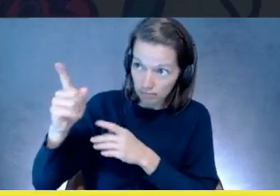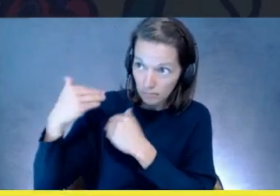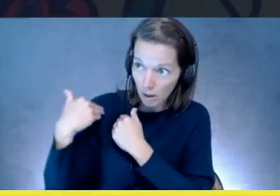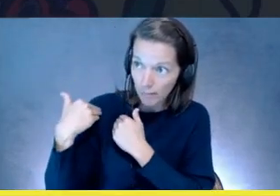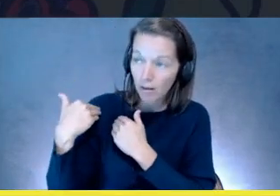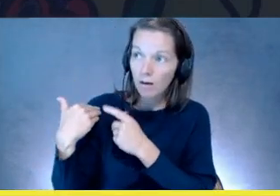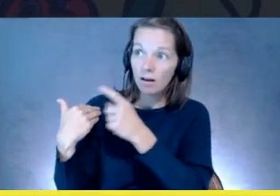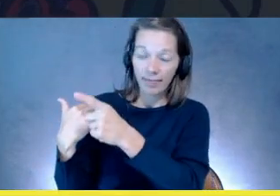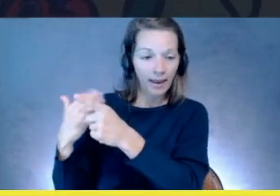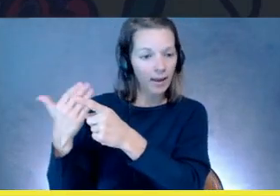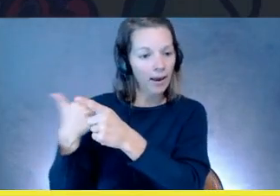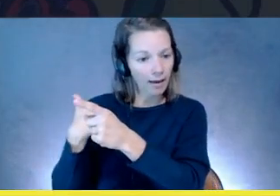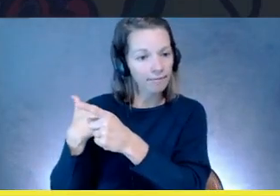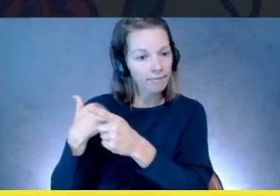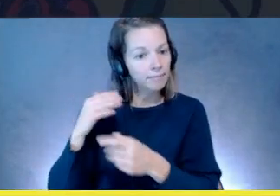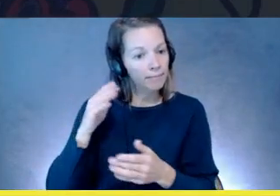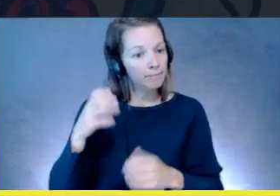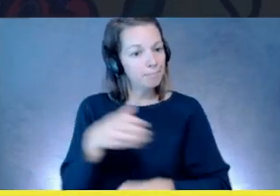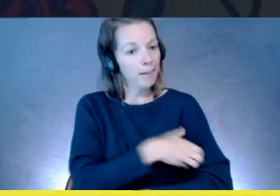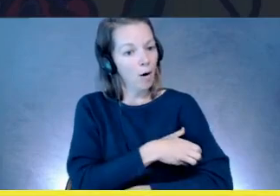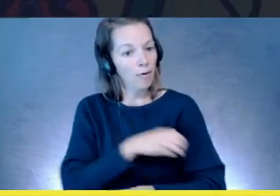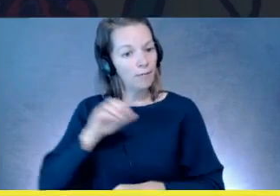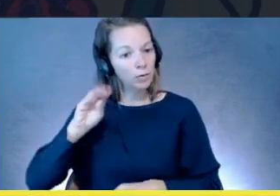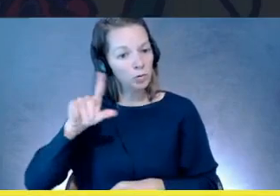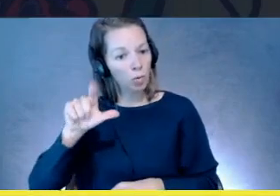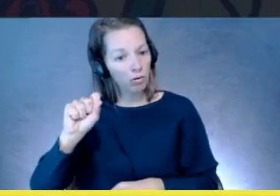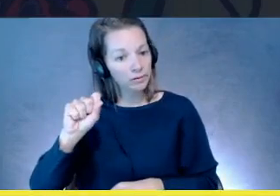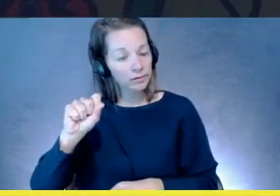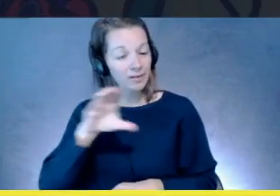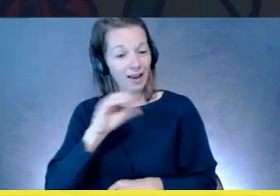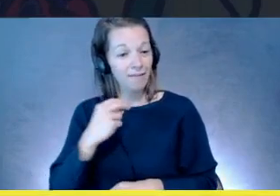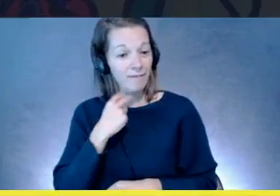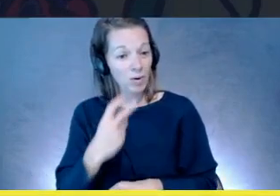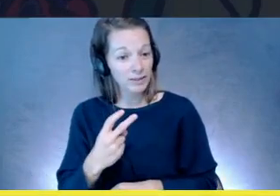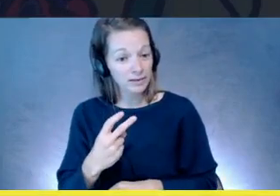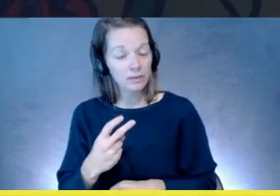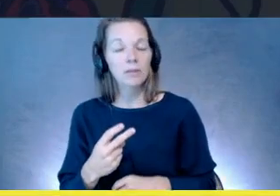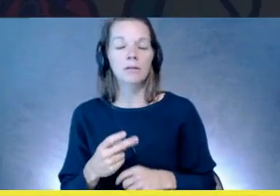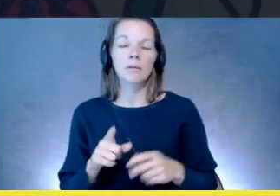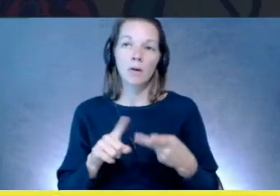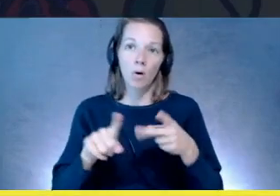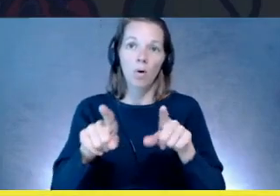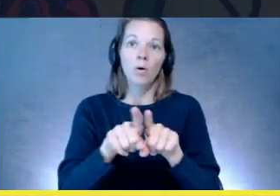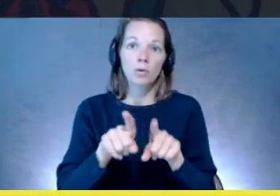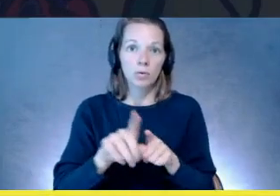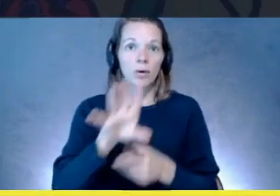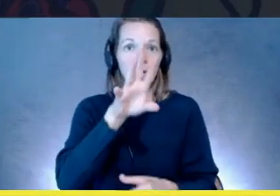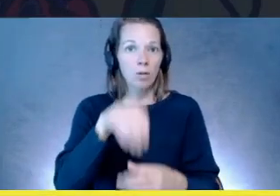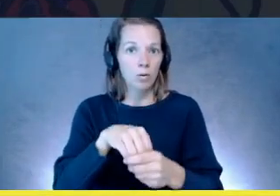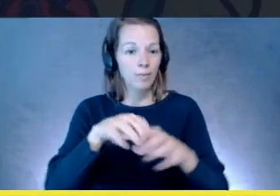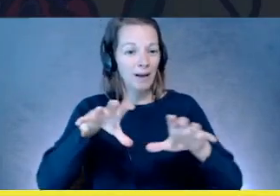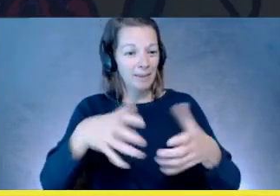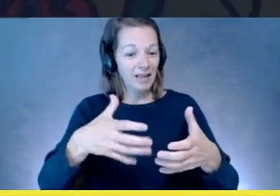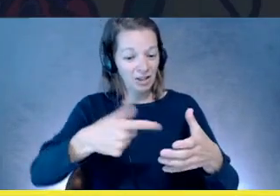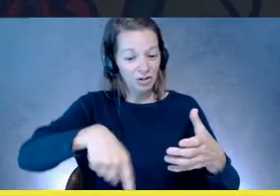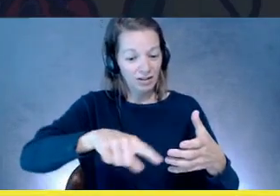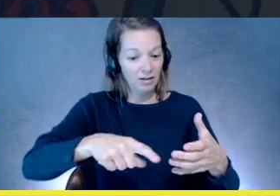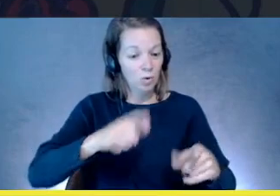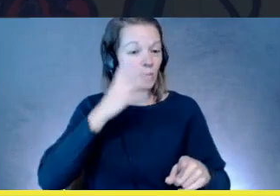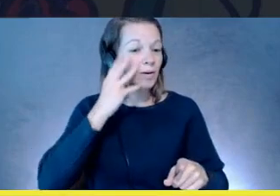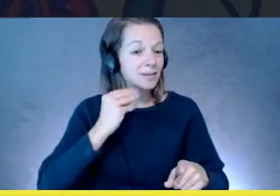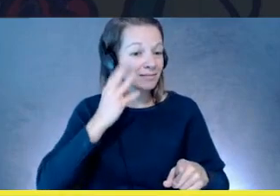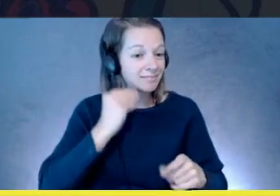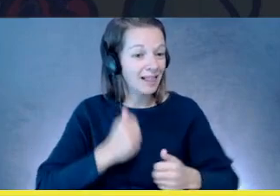voice. I think that we also need to include the population with lived experience in that process.